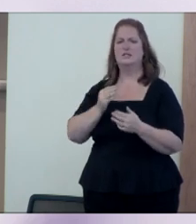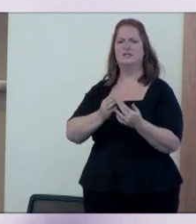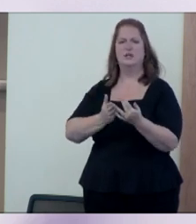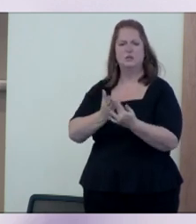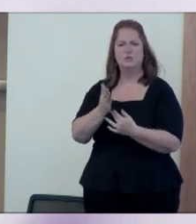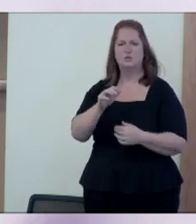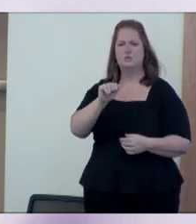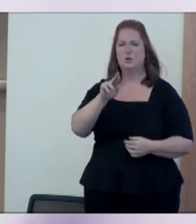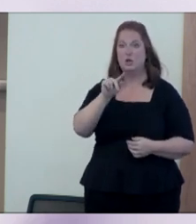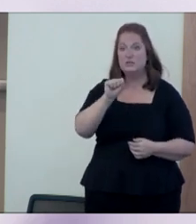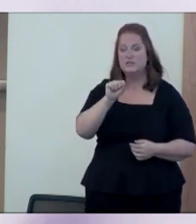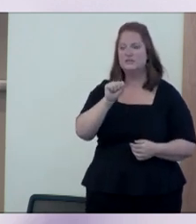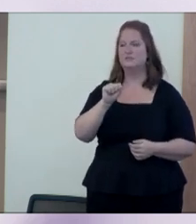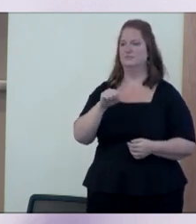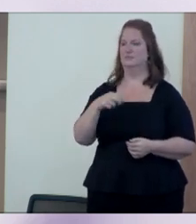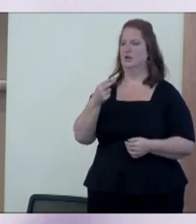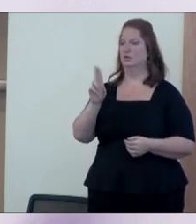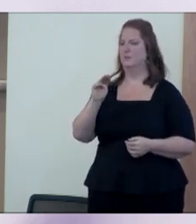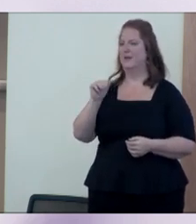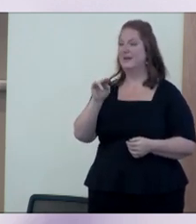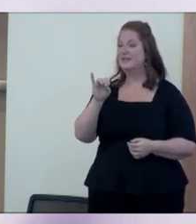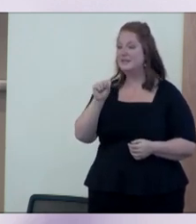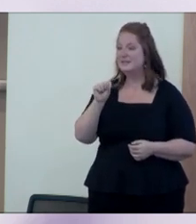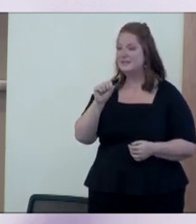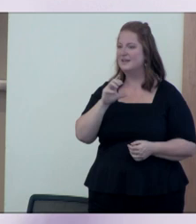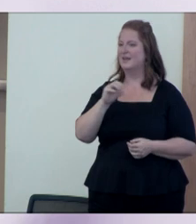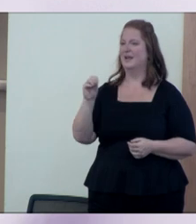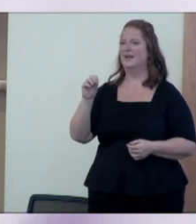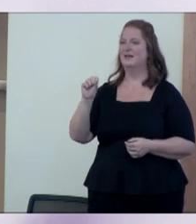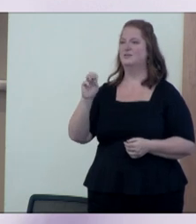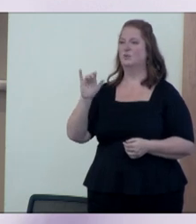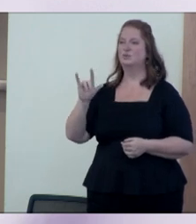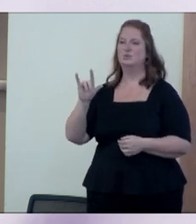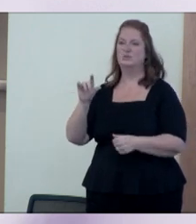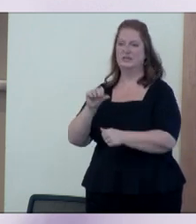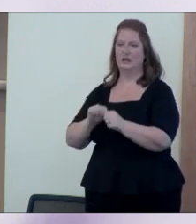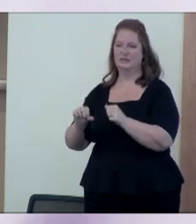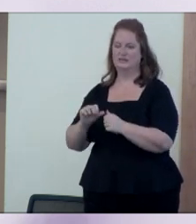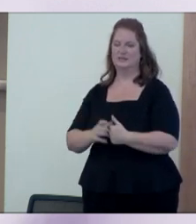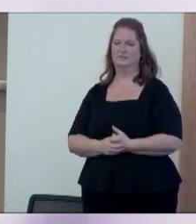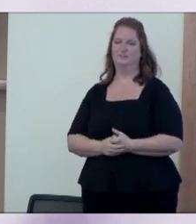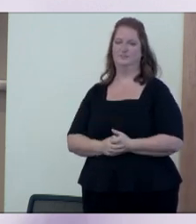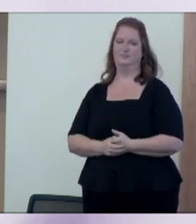arts, through humanities, and the social sciences.